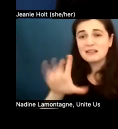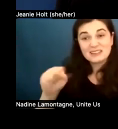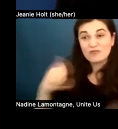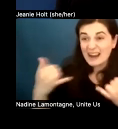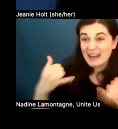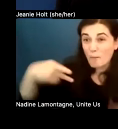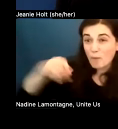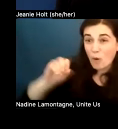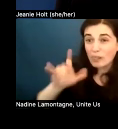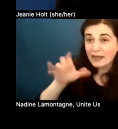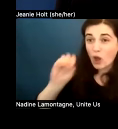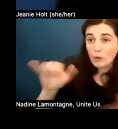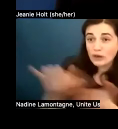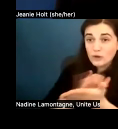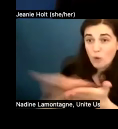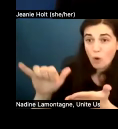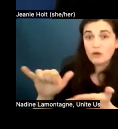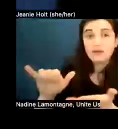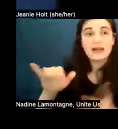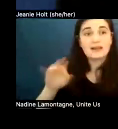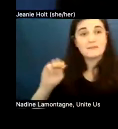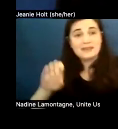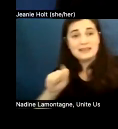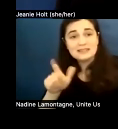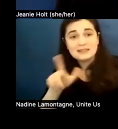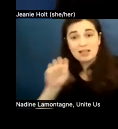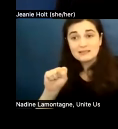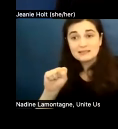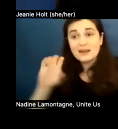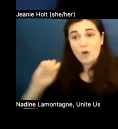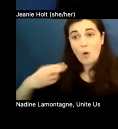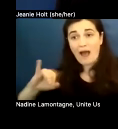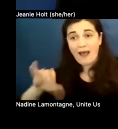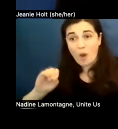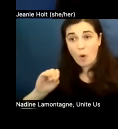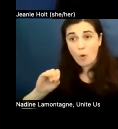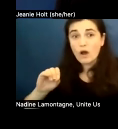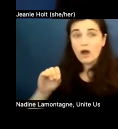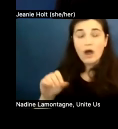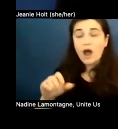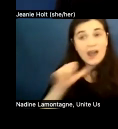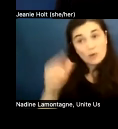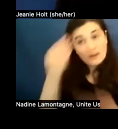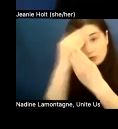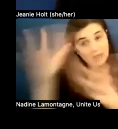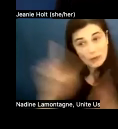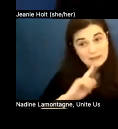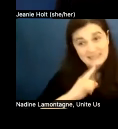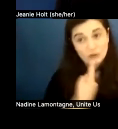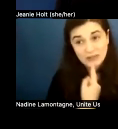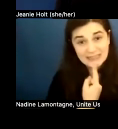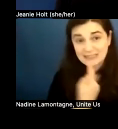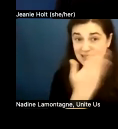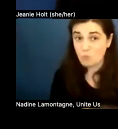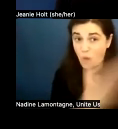the measles outbreak in Ohio. And I don't have to tell you how serious the state of this was. And we've all